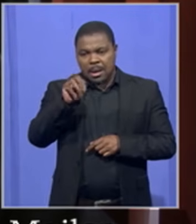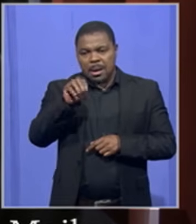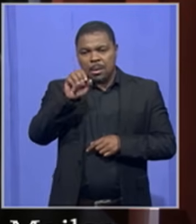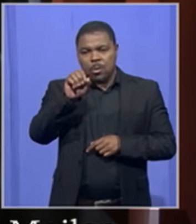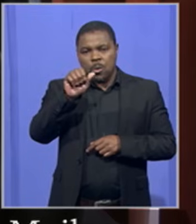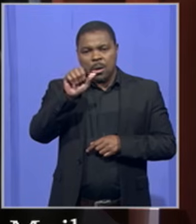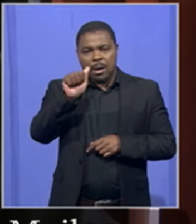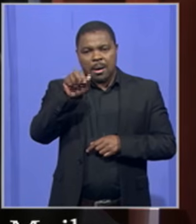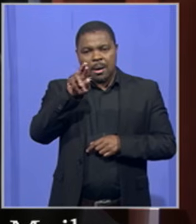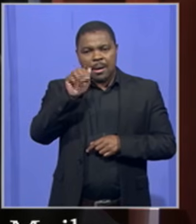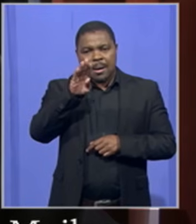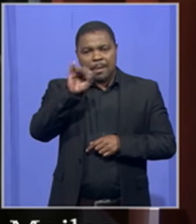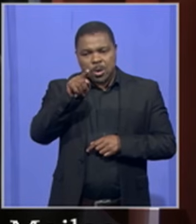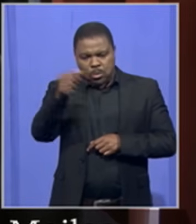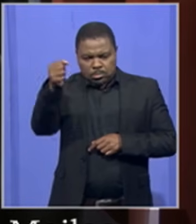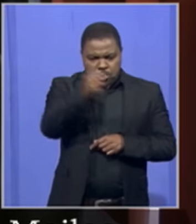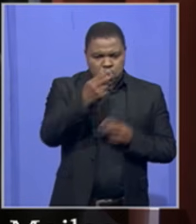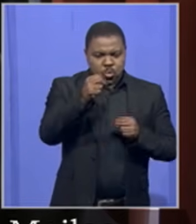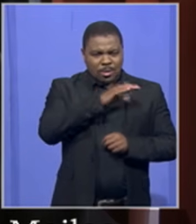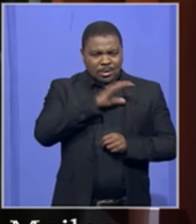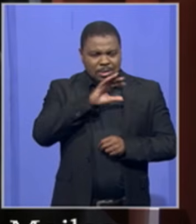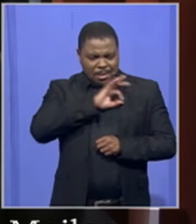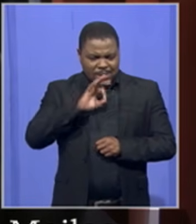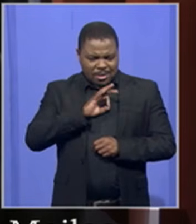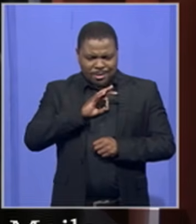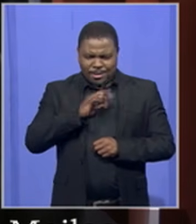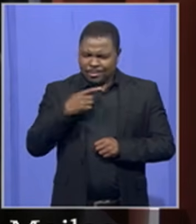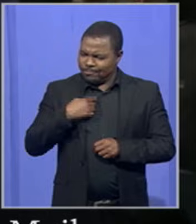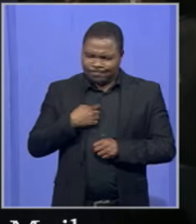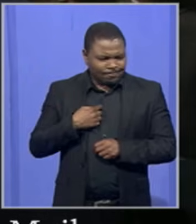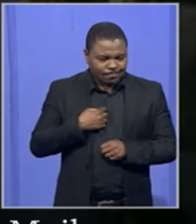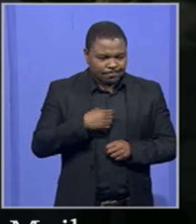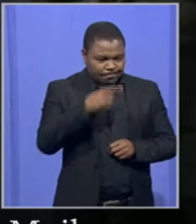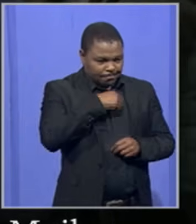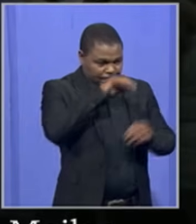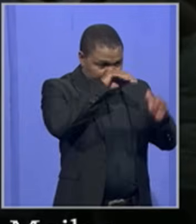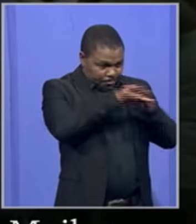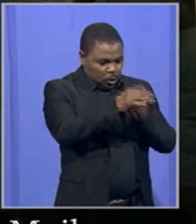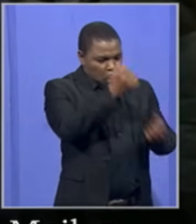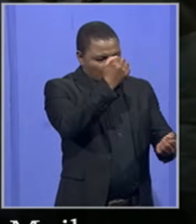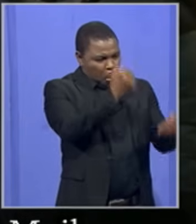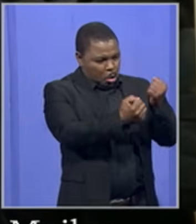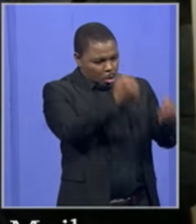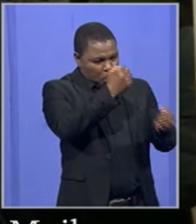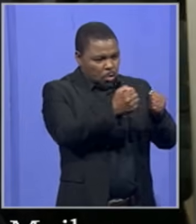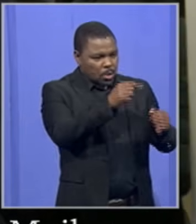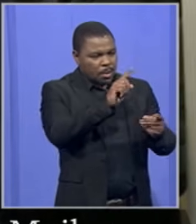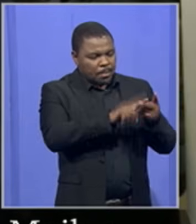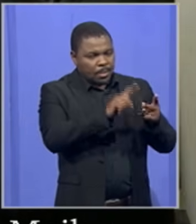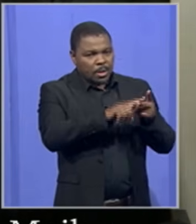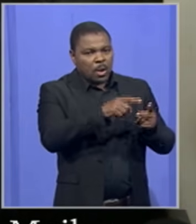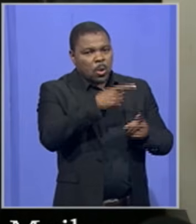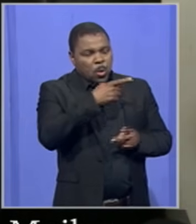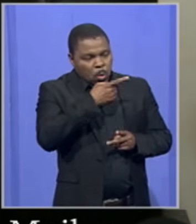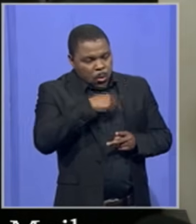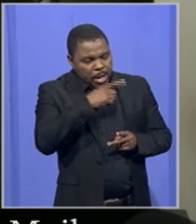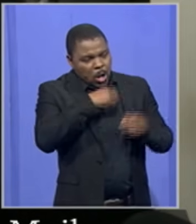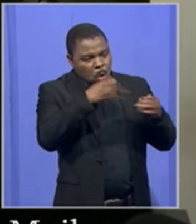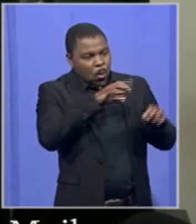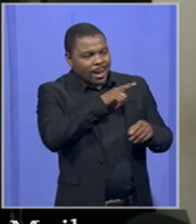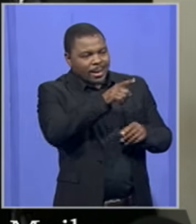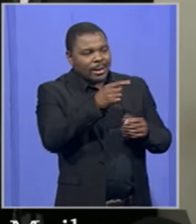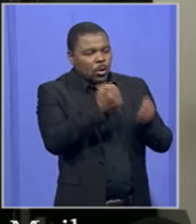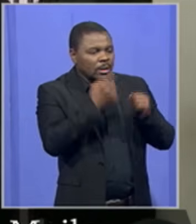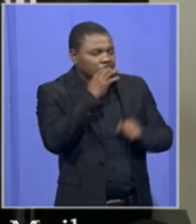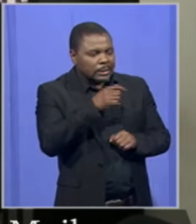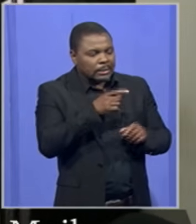Ga go nna jalo re challenge ile go tsa go gwetla selo se kwa kgotlatshekelo re lositse fela mo agency of the matter re emetse kgotla